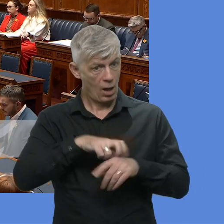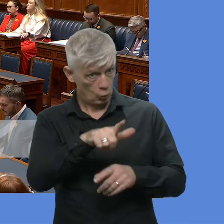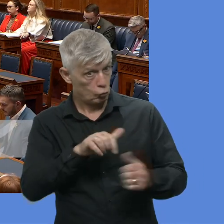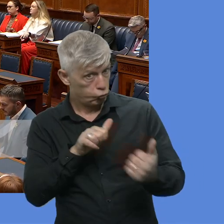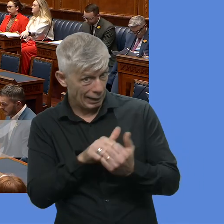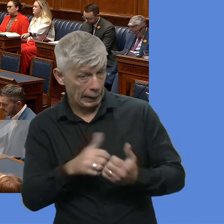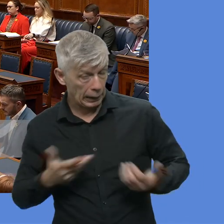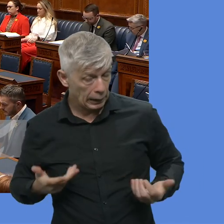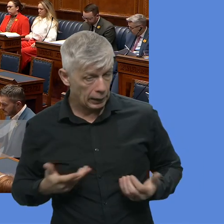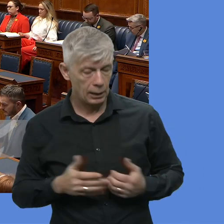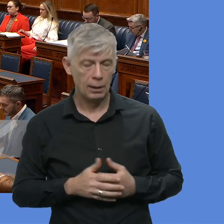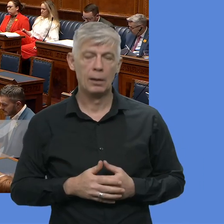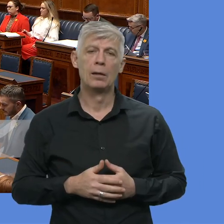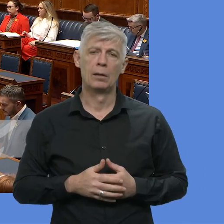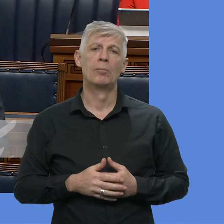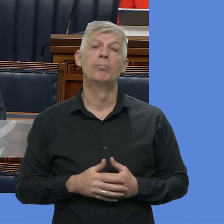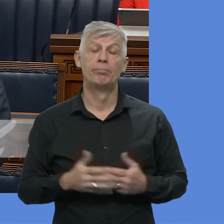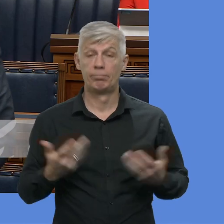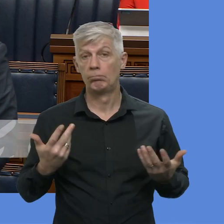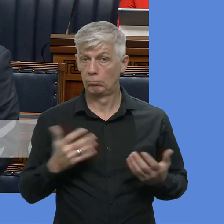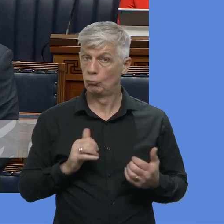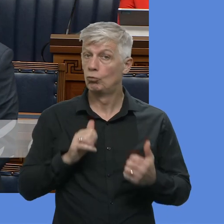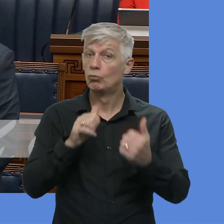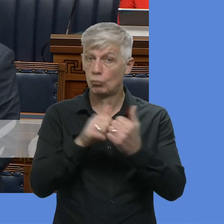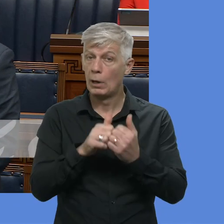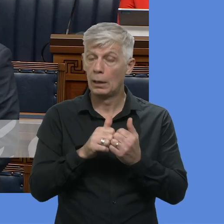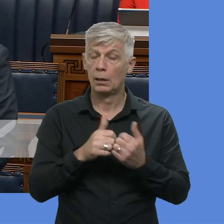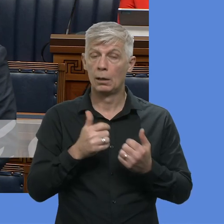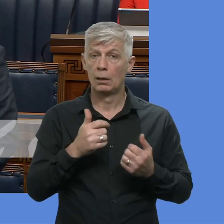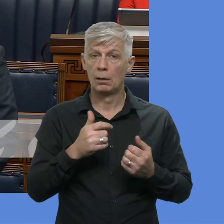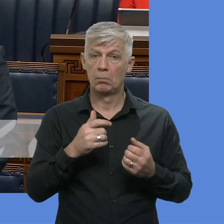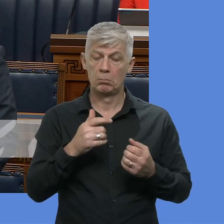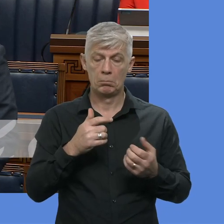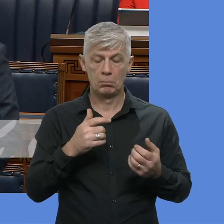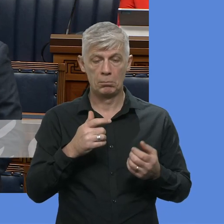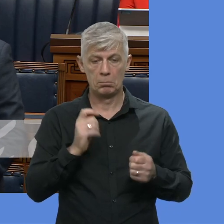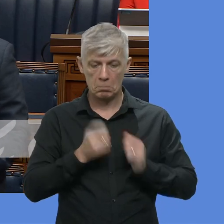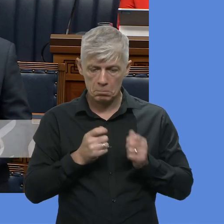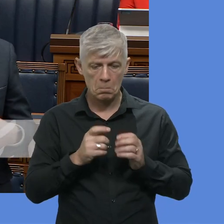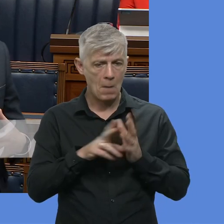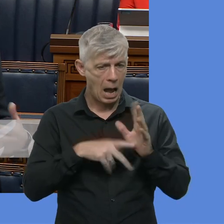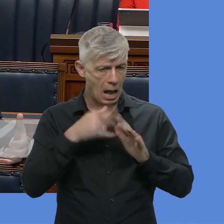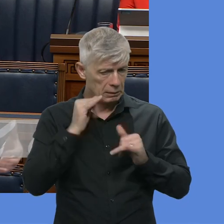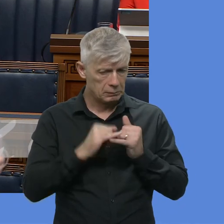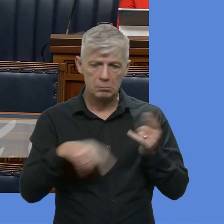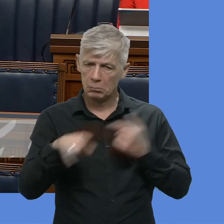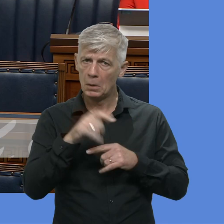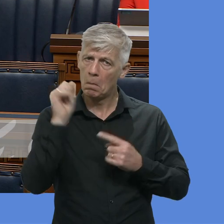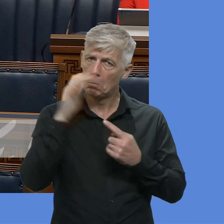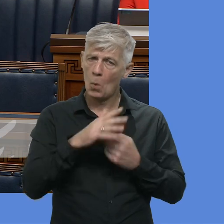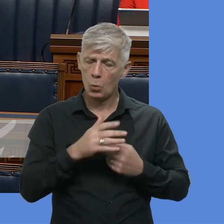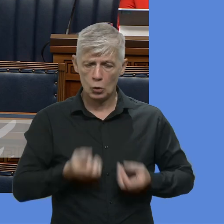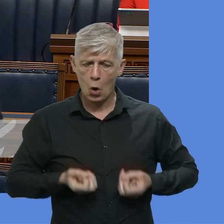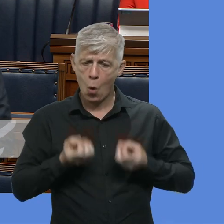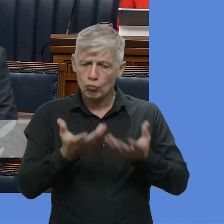Minister. Mr Speaker, I absolutely agree that bands make an important contribution, and in a number of